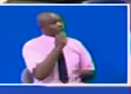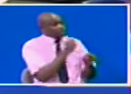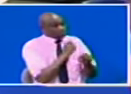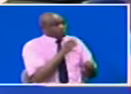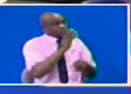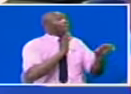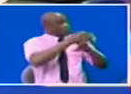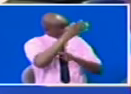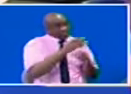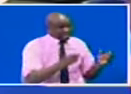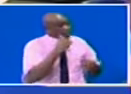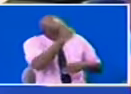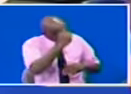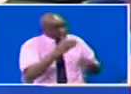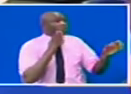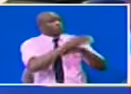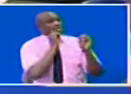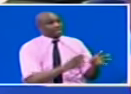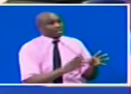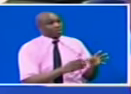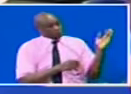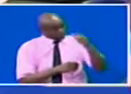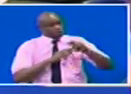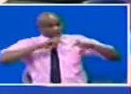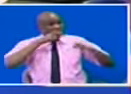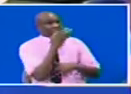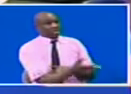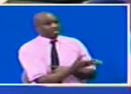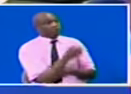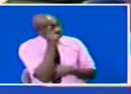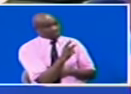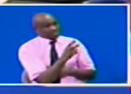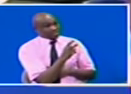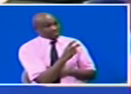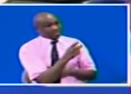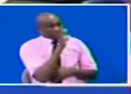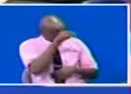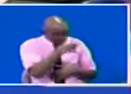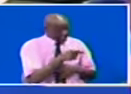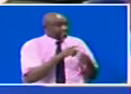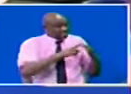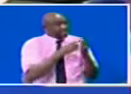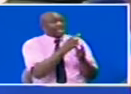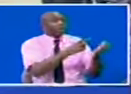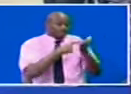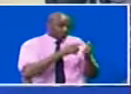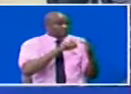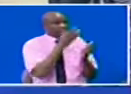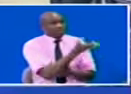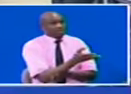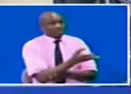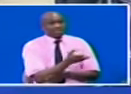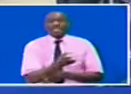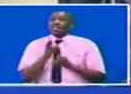beyond this boundary. Let's go into negotiations. Uh-huh. You get it? That's where the protracted negotiation started. Reports